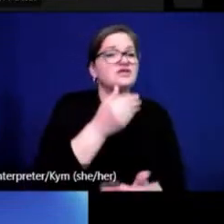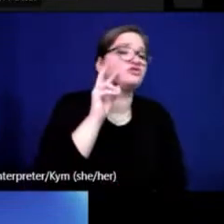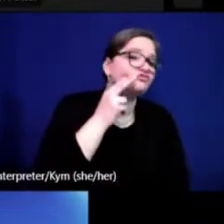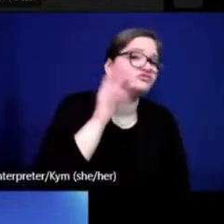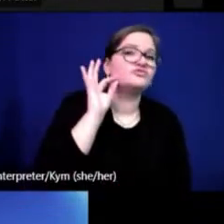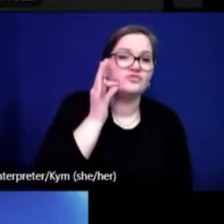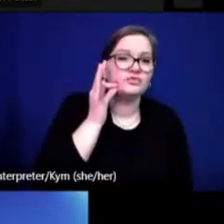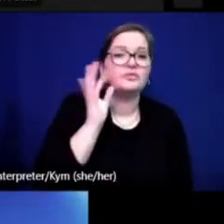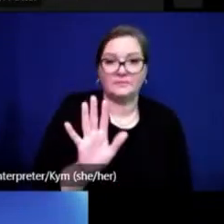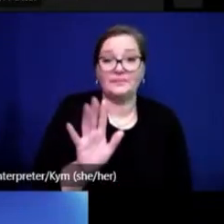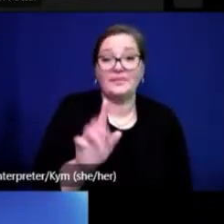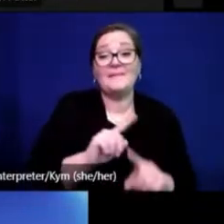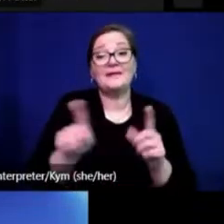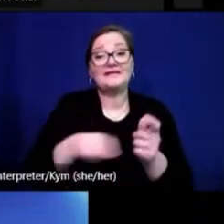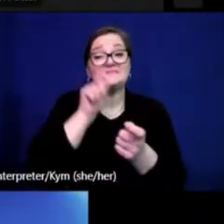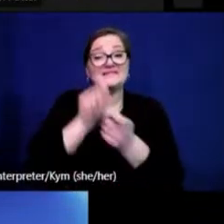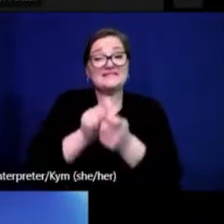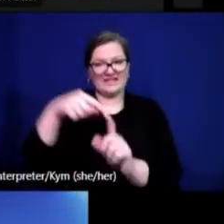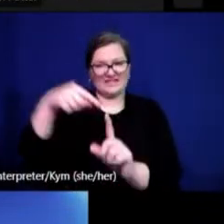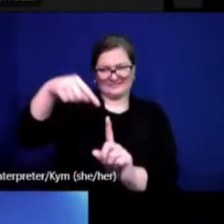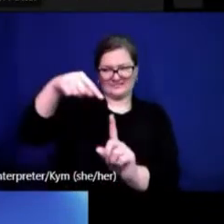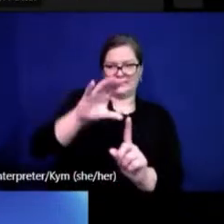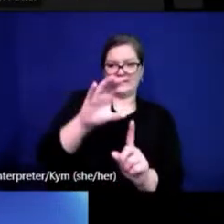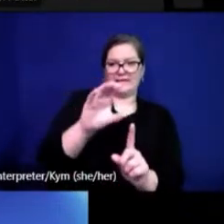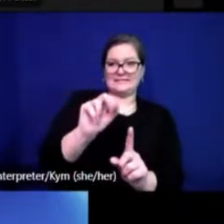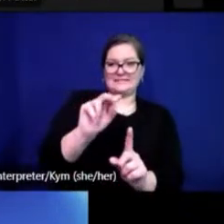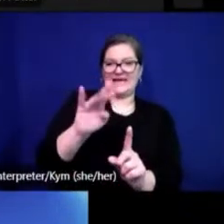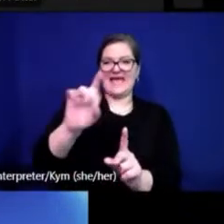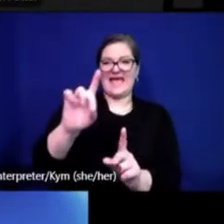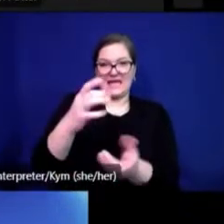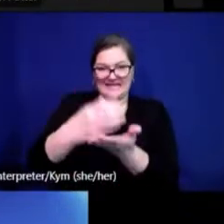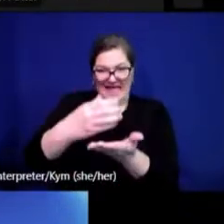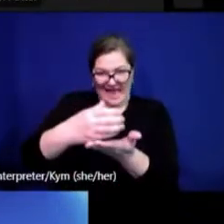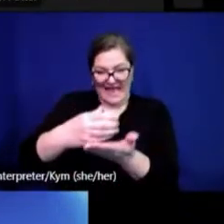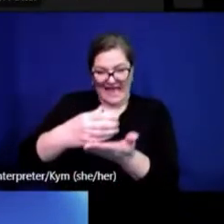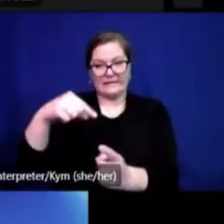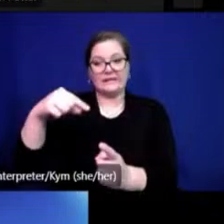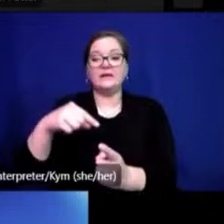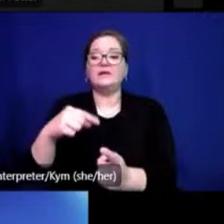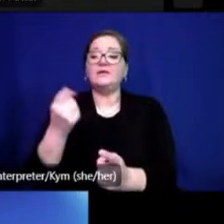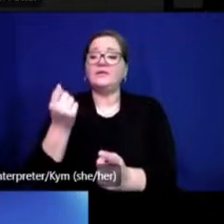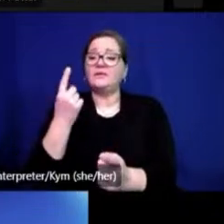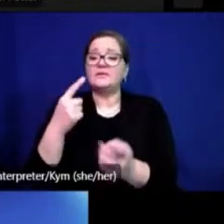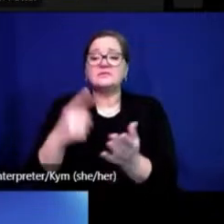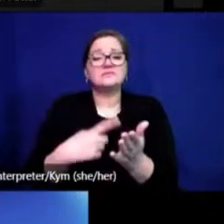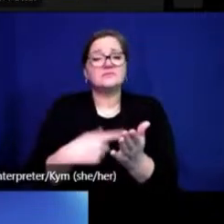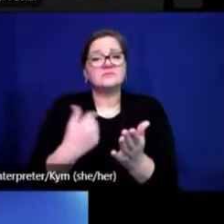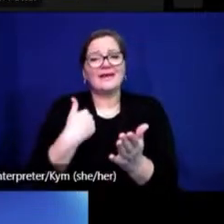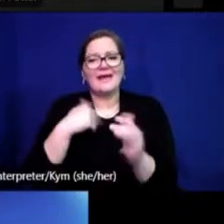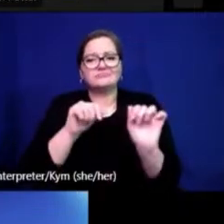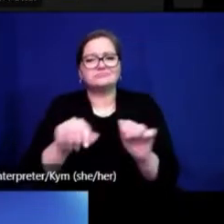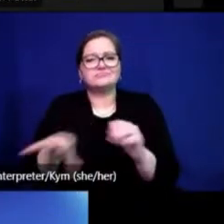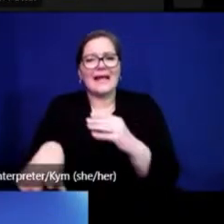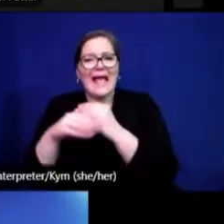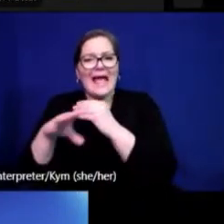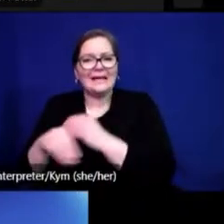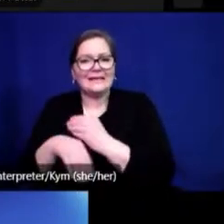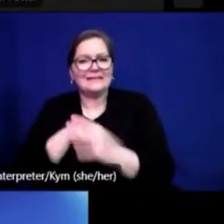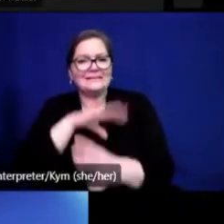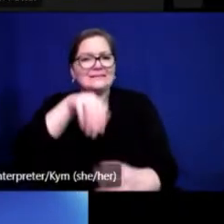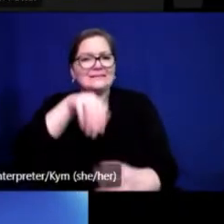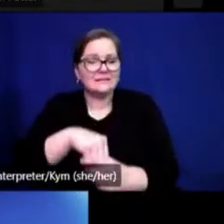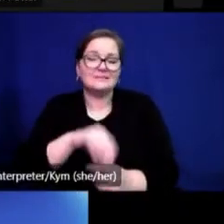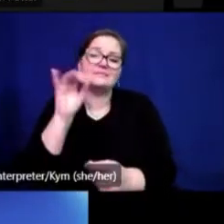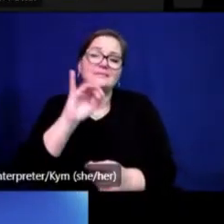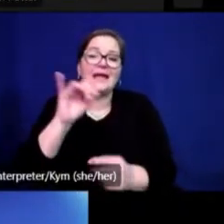would say specifically regarding canned option is sometimes there are possible additives, specifically with salt